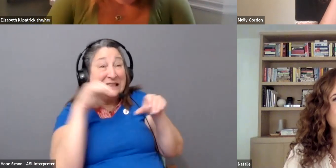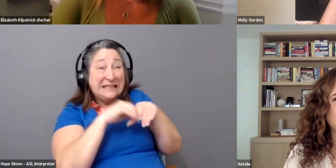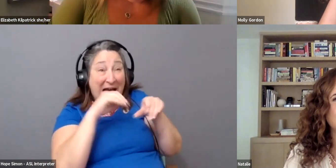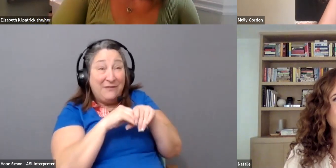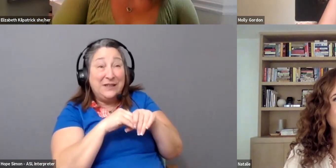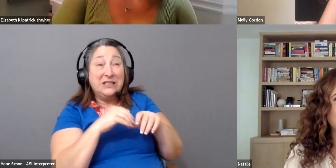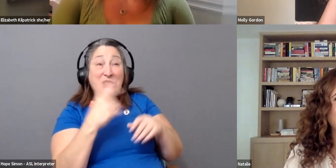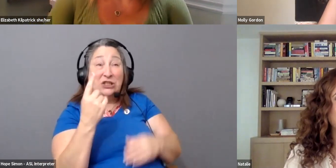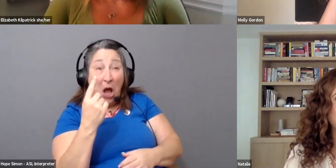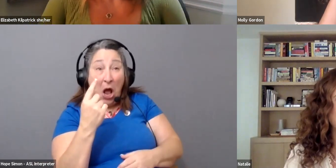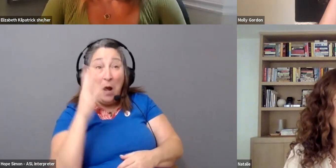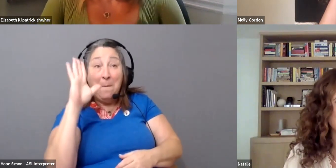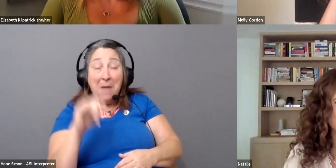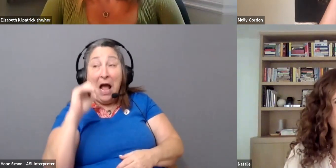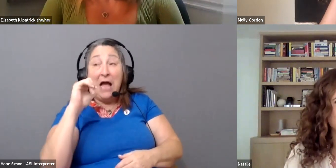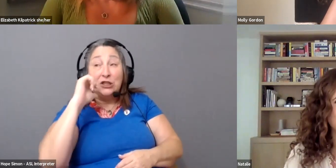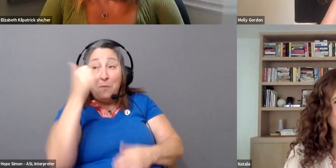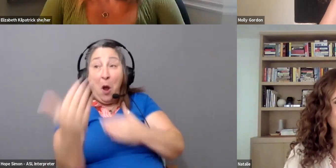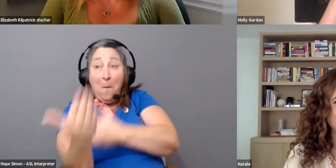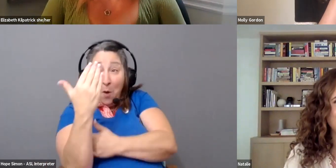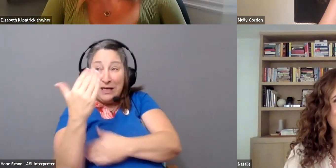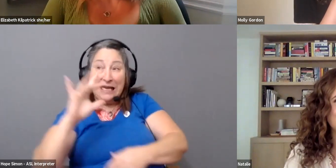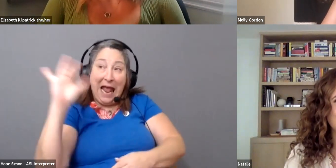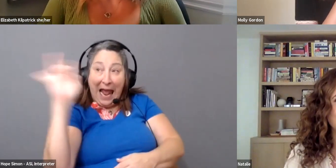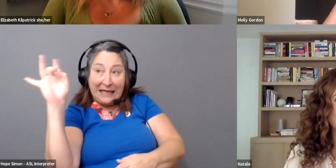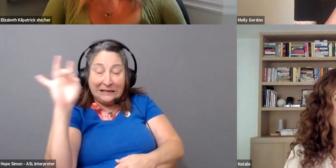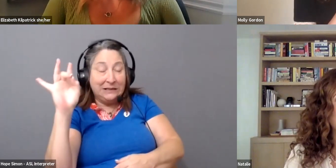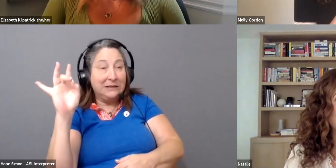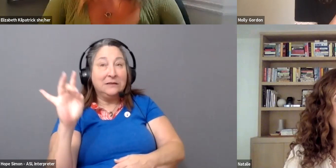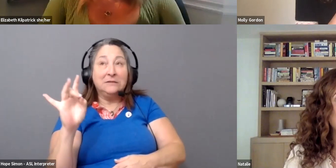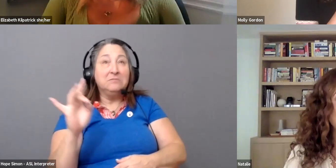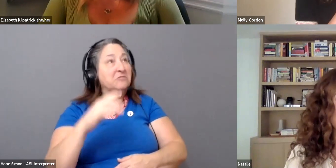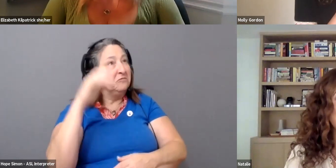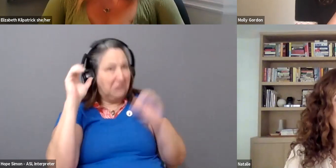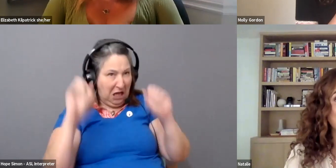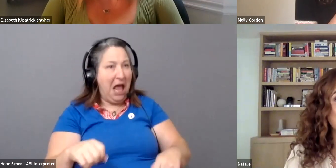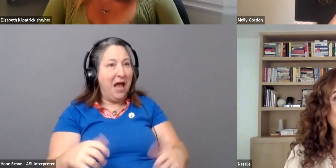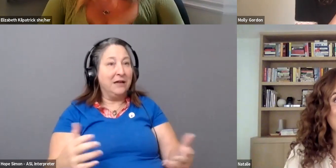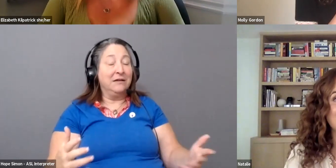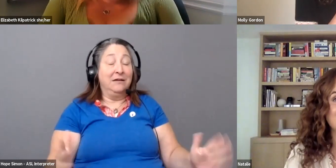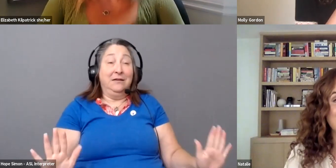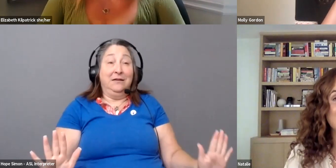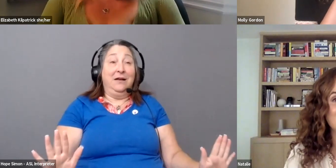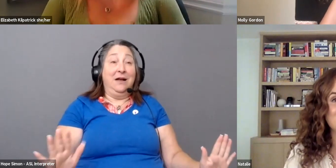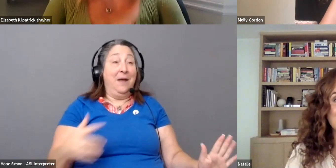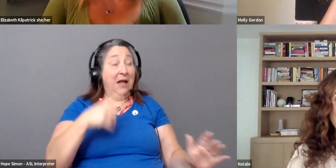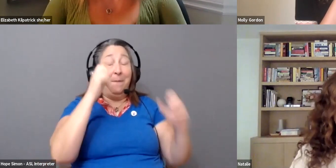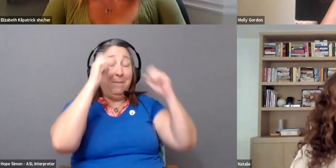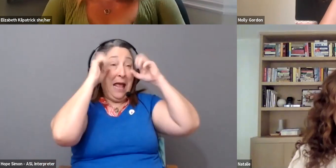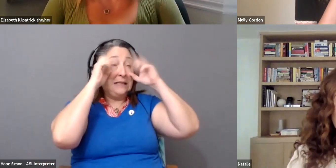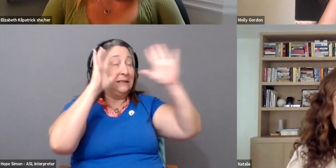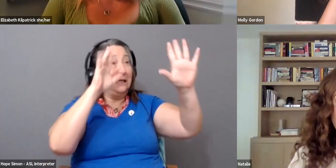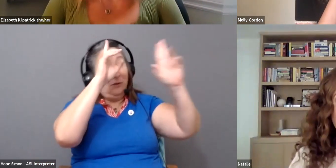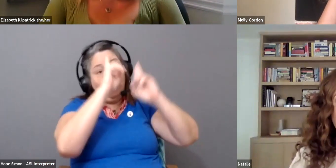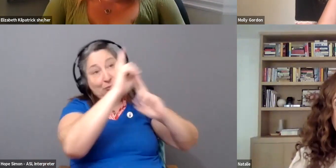And he was like, yes, we can. See, that's what you need. And the people who are amazing. You are amazing. Monument to be erected